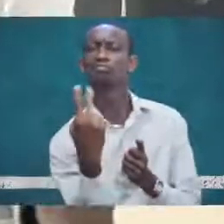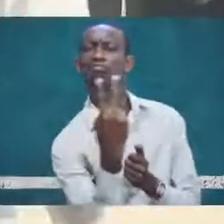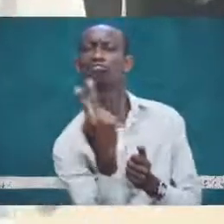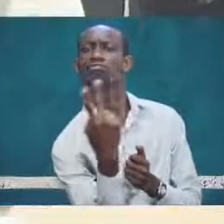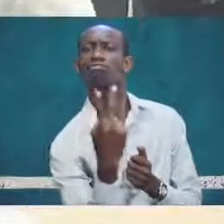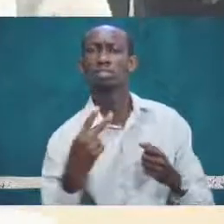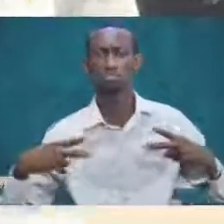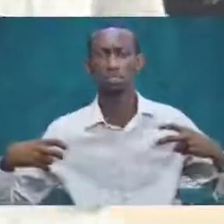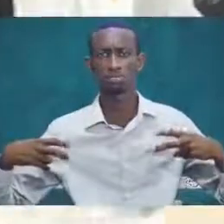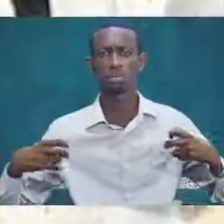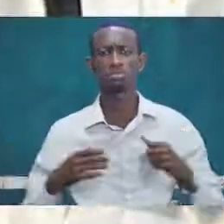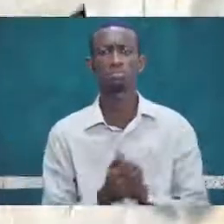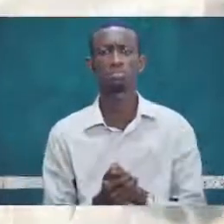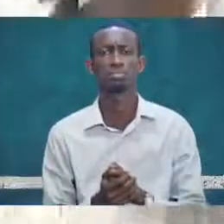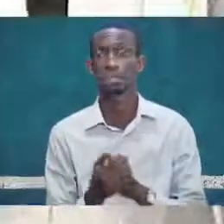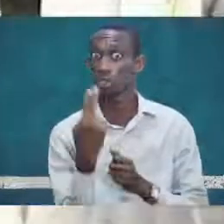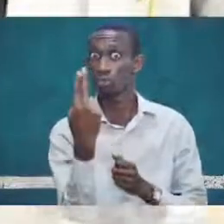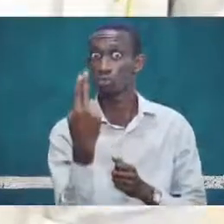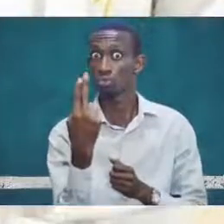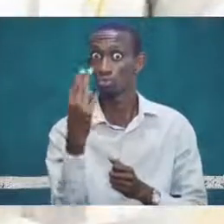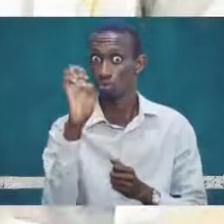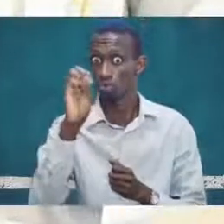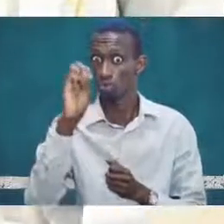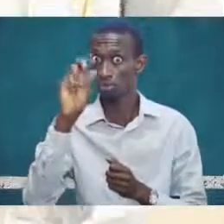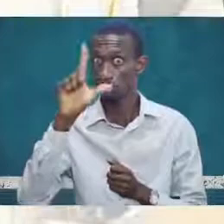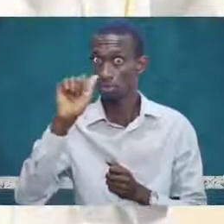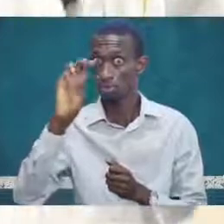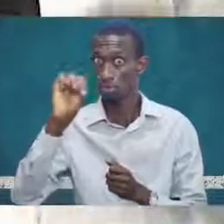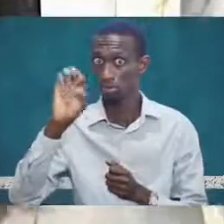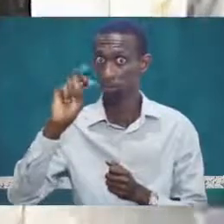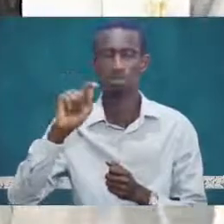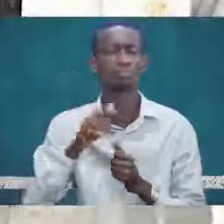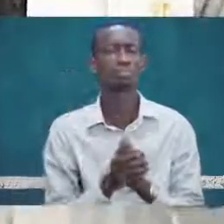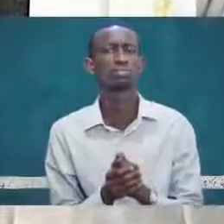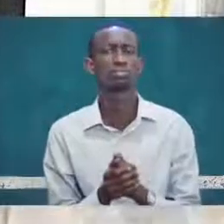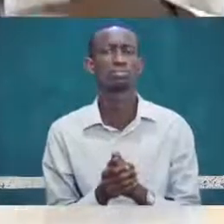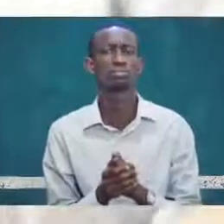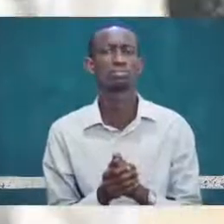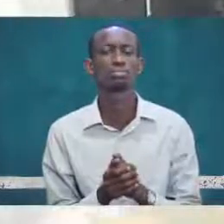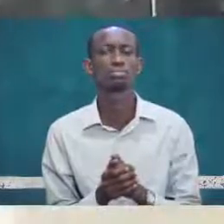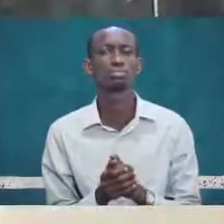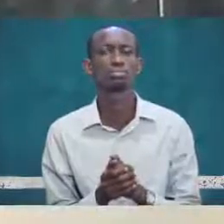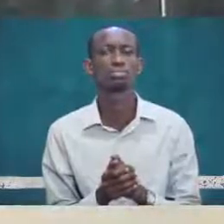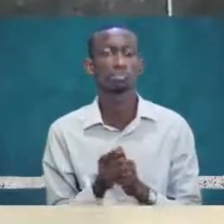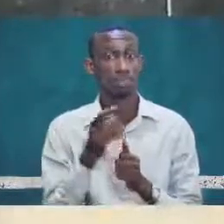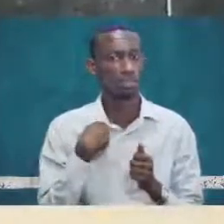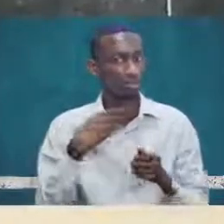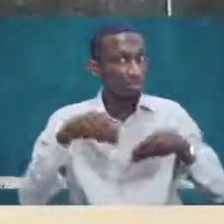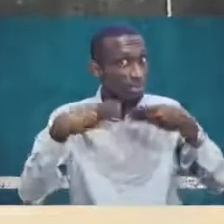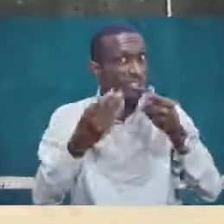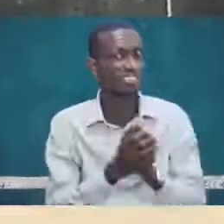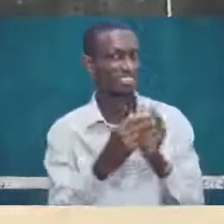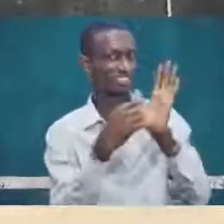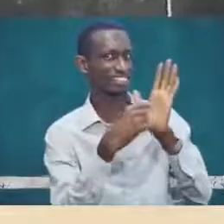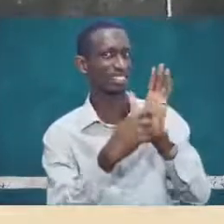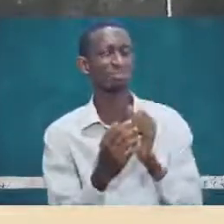combining together to form one substance or one compound. Giving an example of